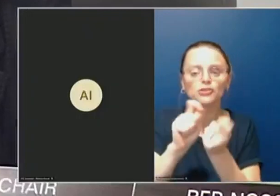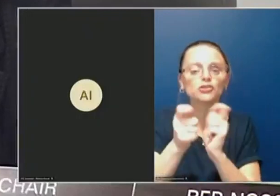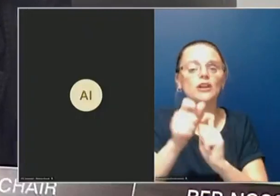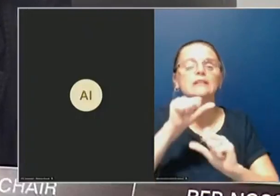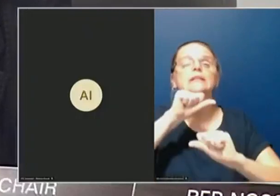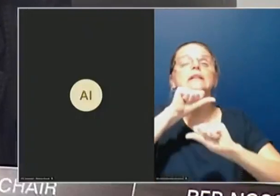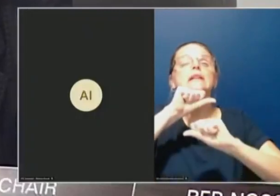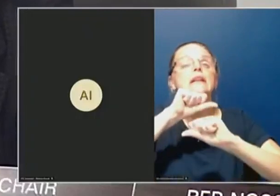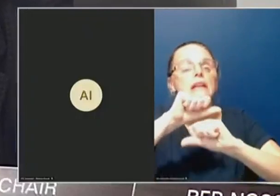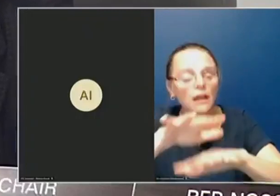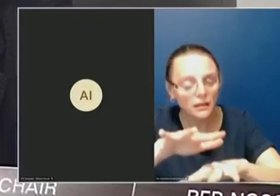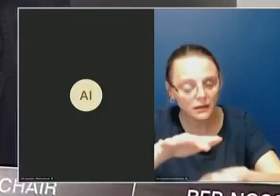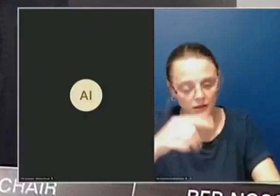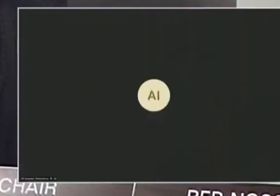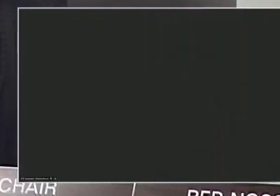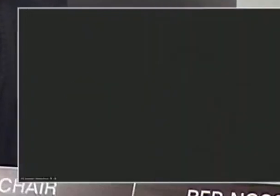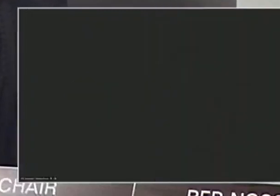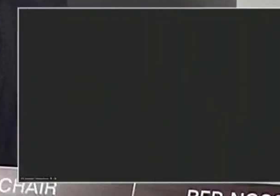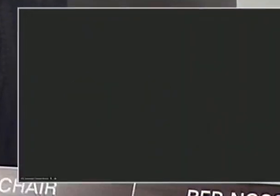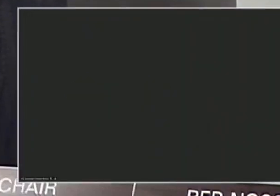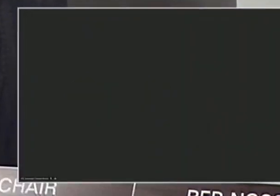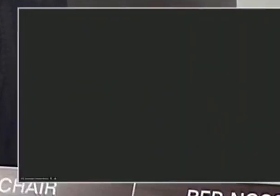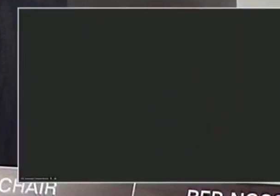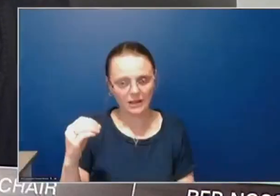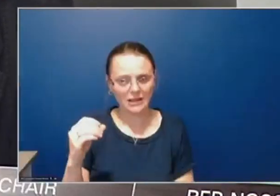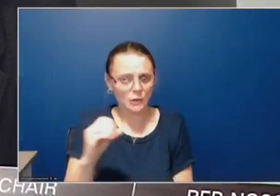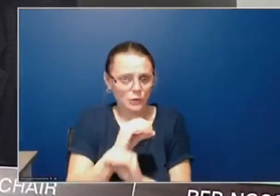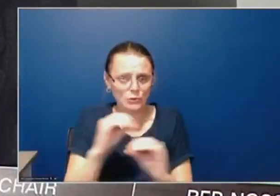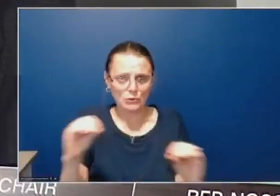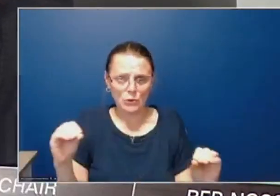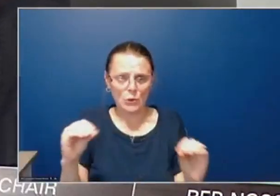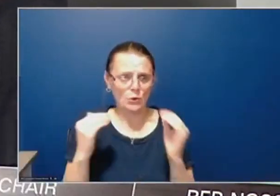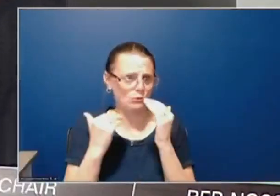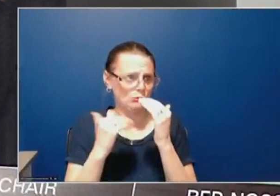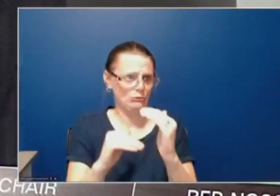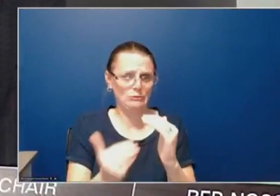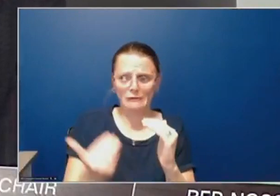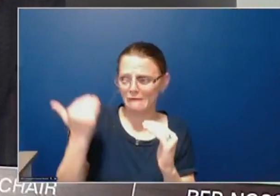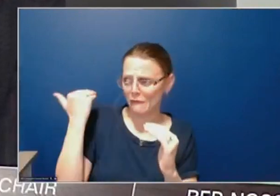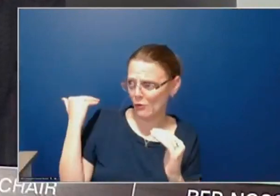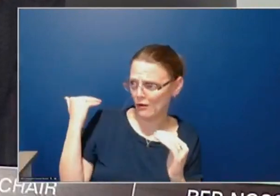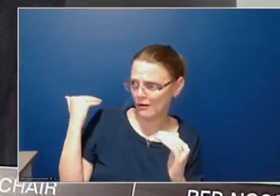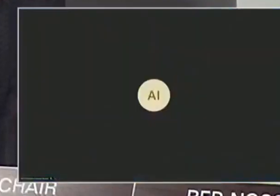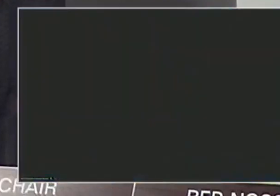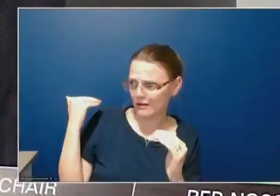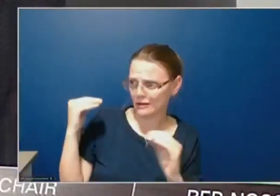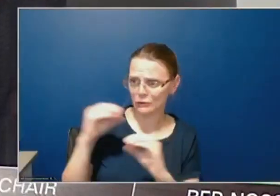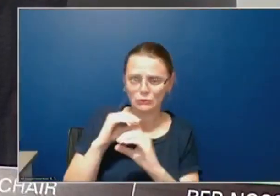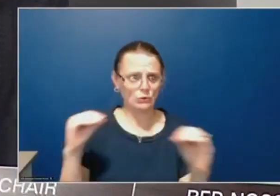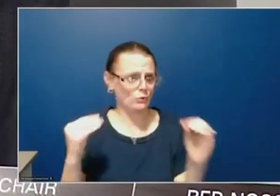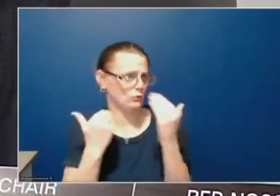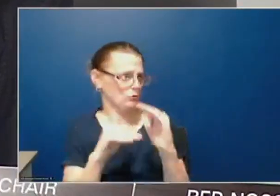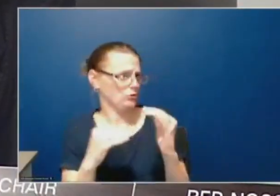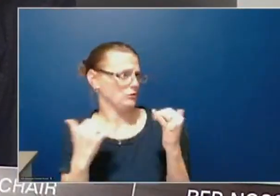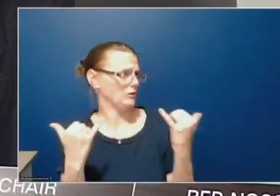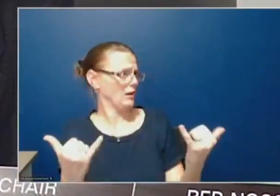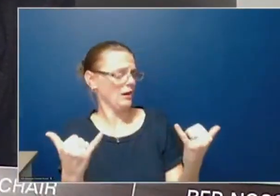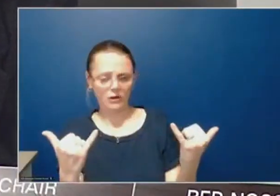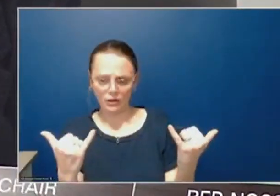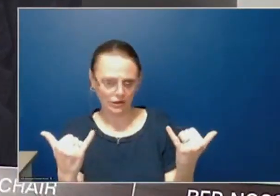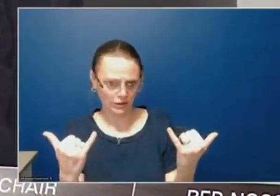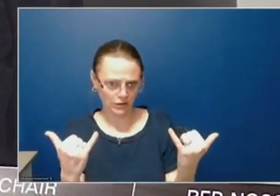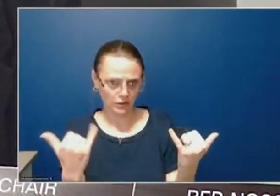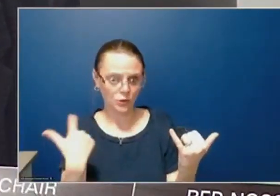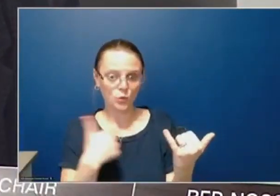Oregon. It was unrestricted before Dobbs. It is unrestricted now. We tried to